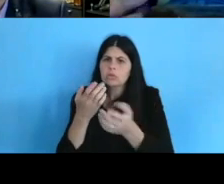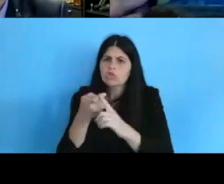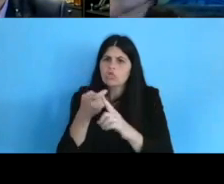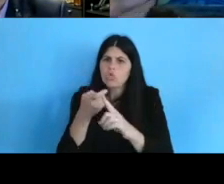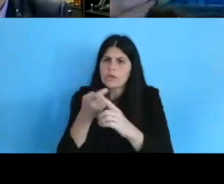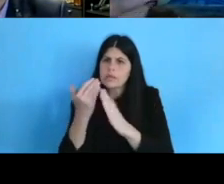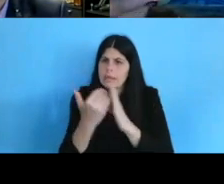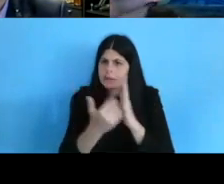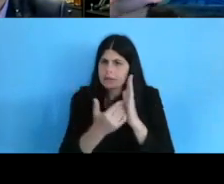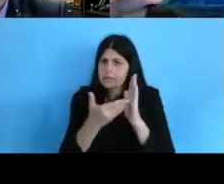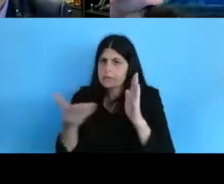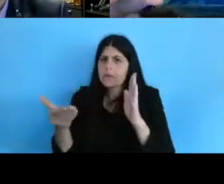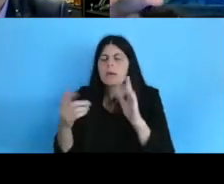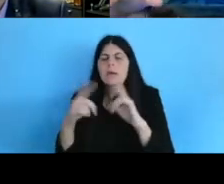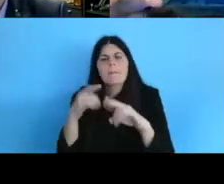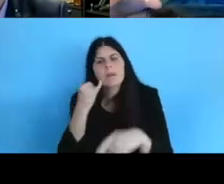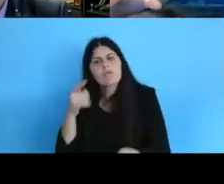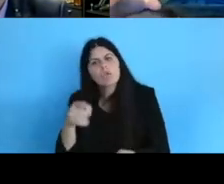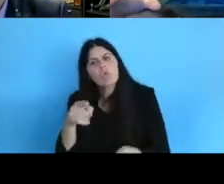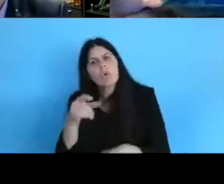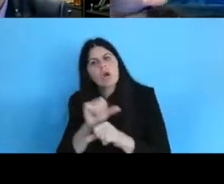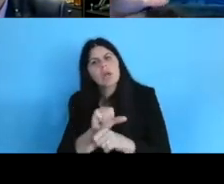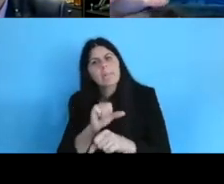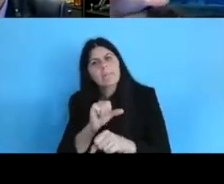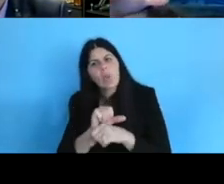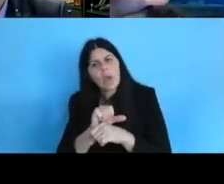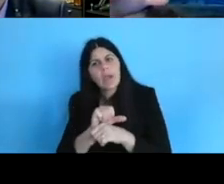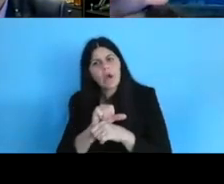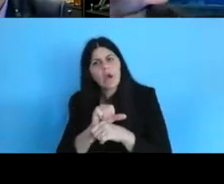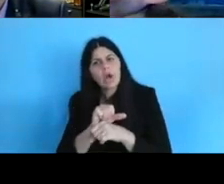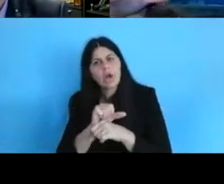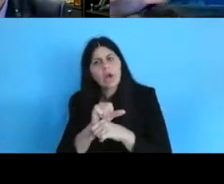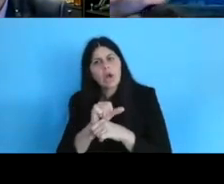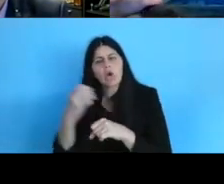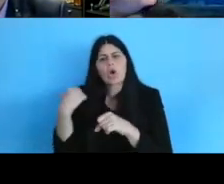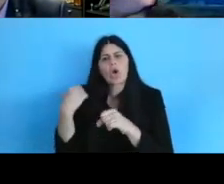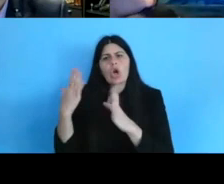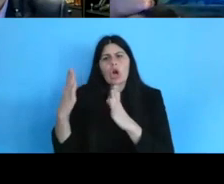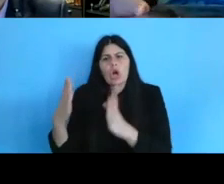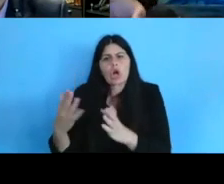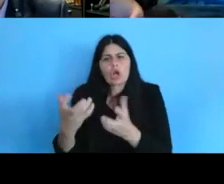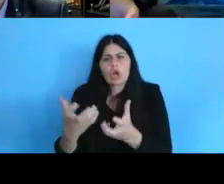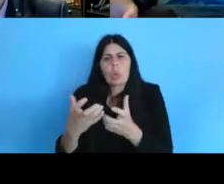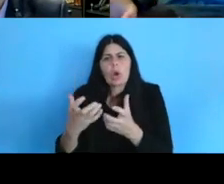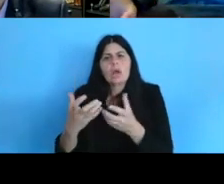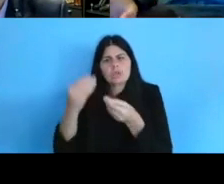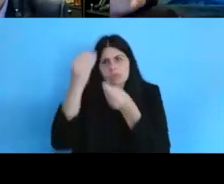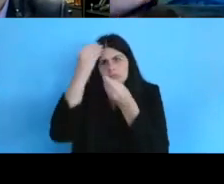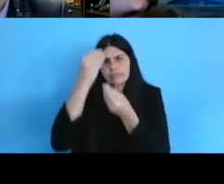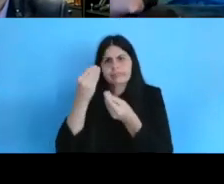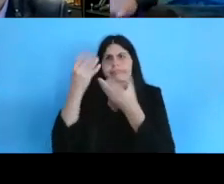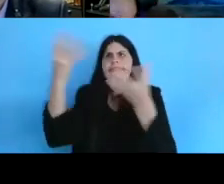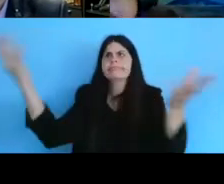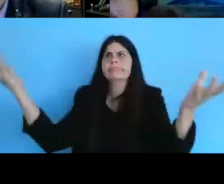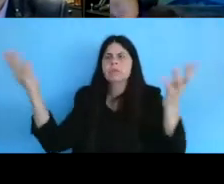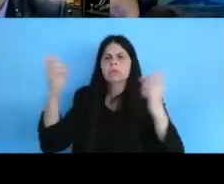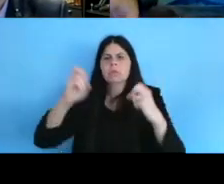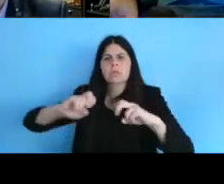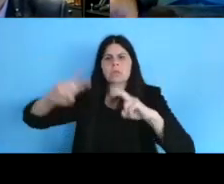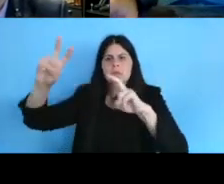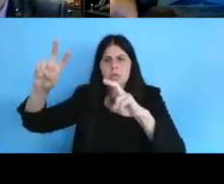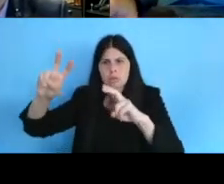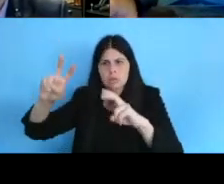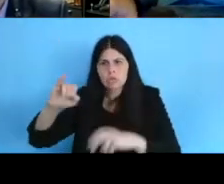to get your jobs out there, where should an employer really specifically be